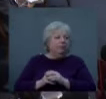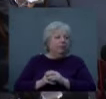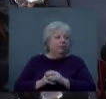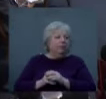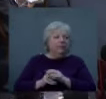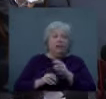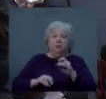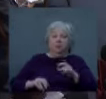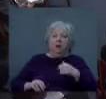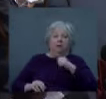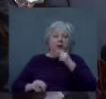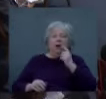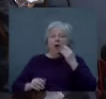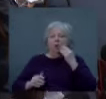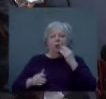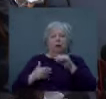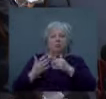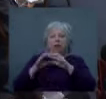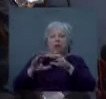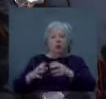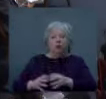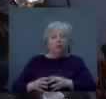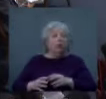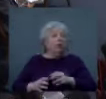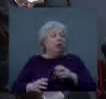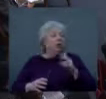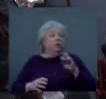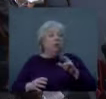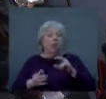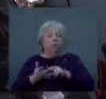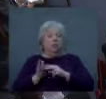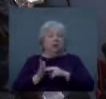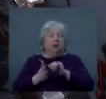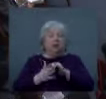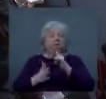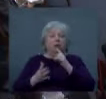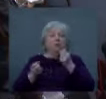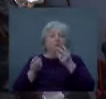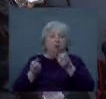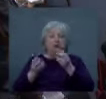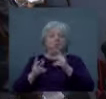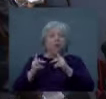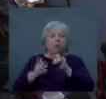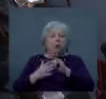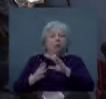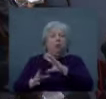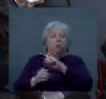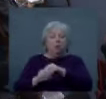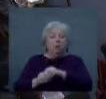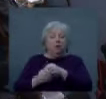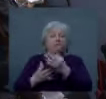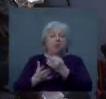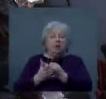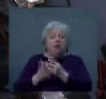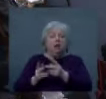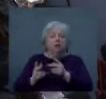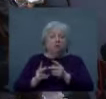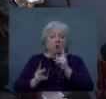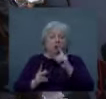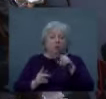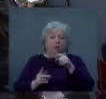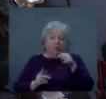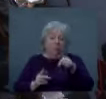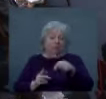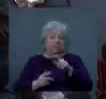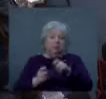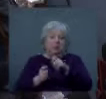Mayor, I am not aware of all the entities that are the funding So that source. Being said, we do understand that there are multiple people who are part of the funding source for this particular grant. So